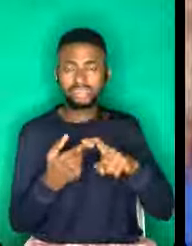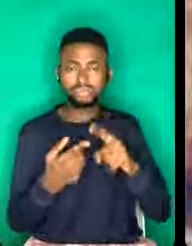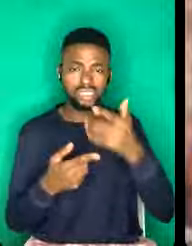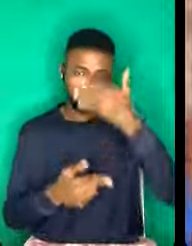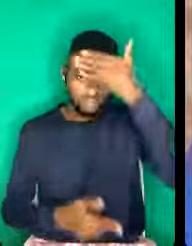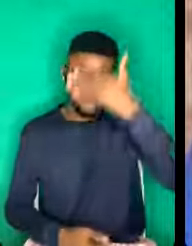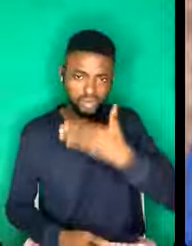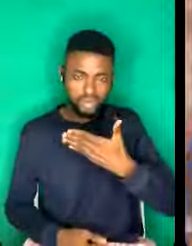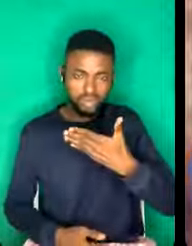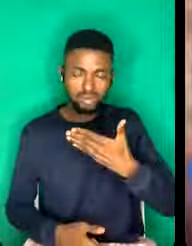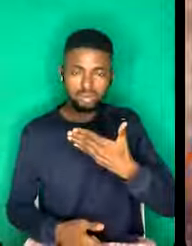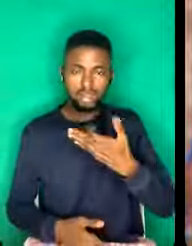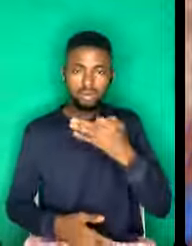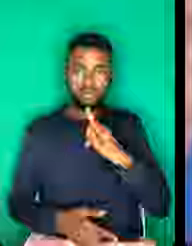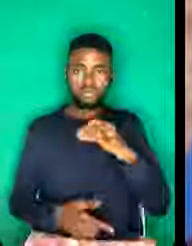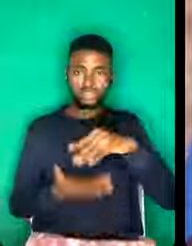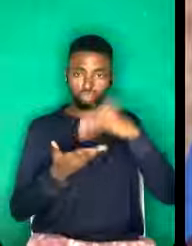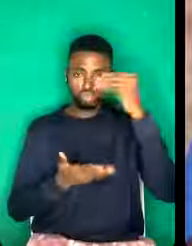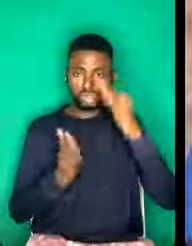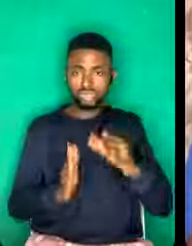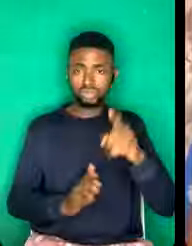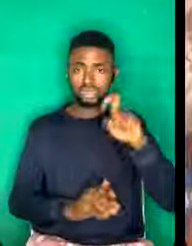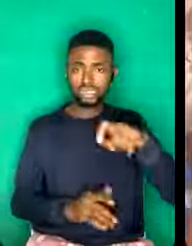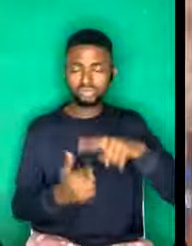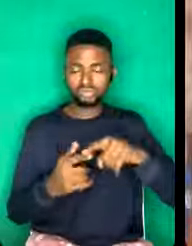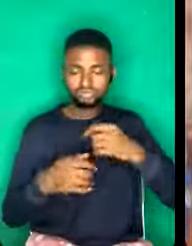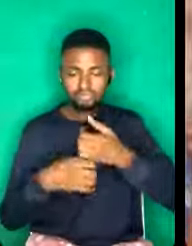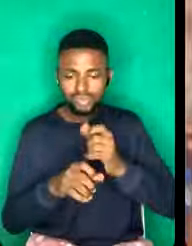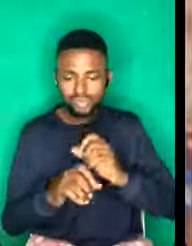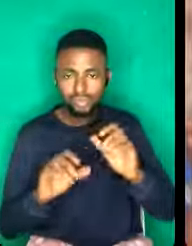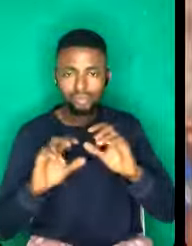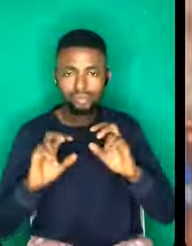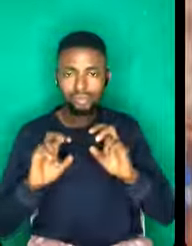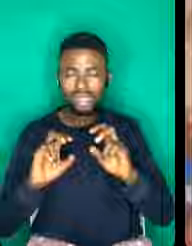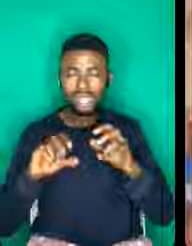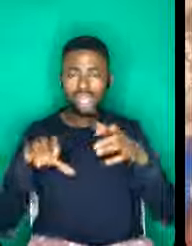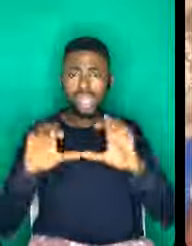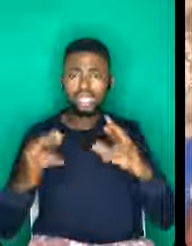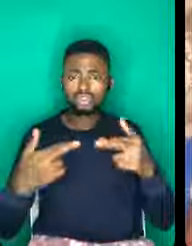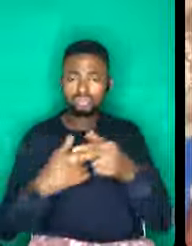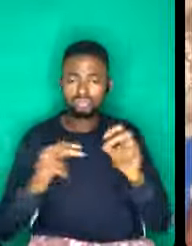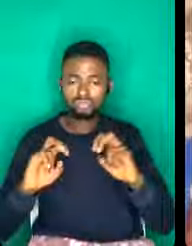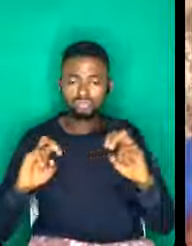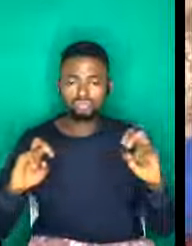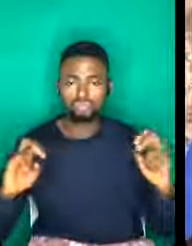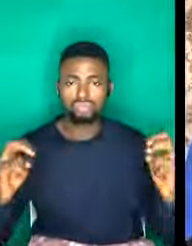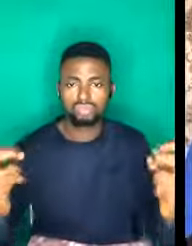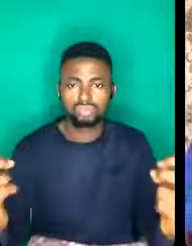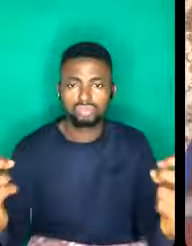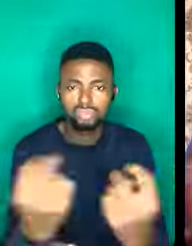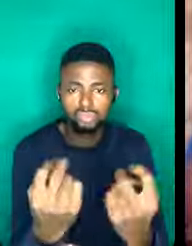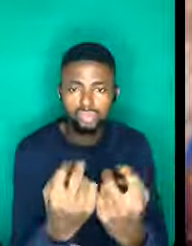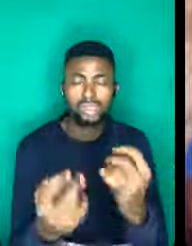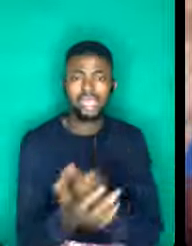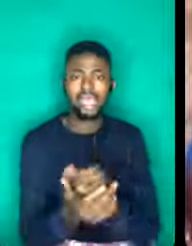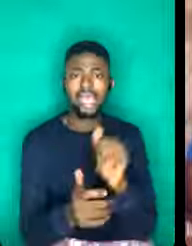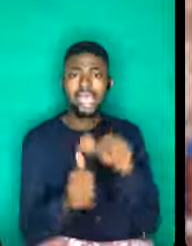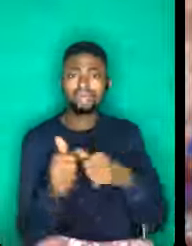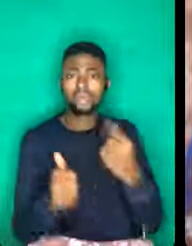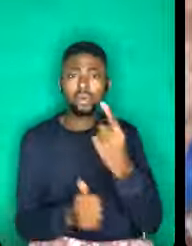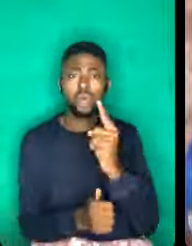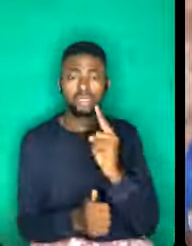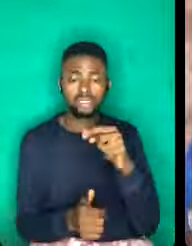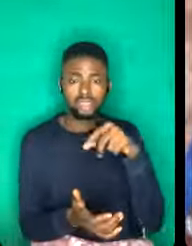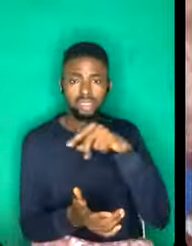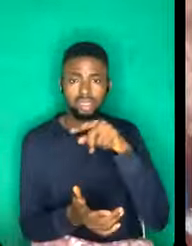to create that space in the classroom where it's like a U shape for everyone who stands in the middle is seen the same